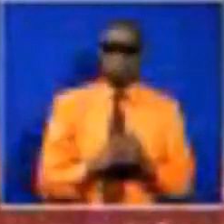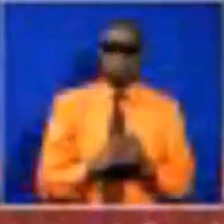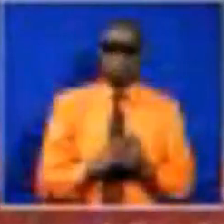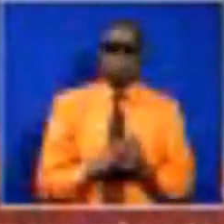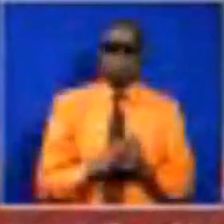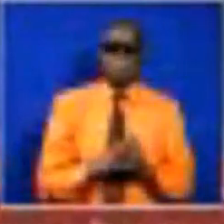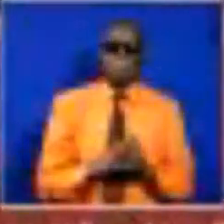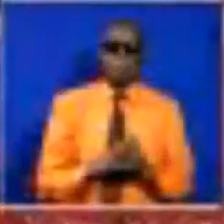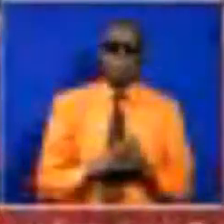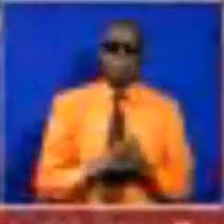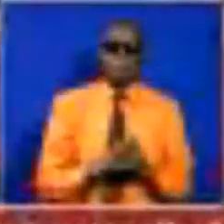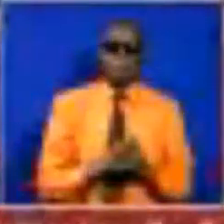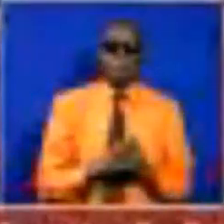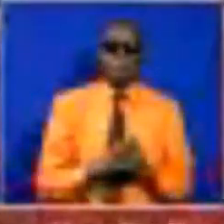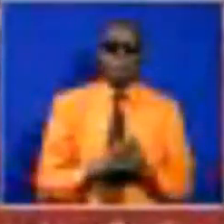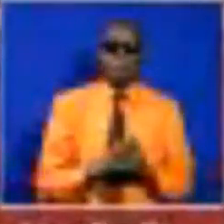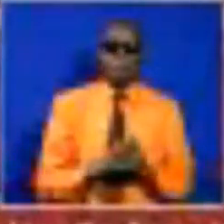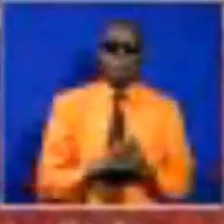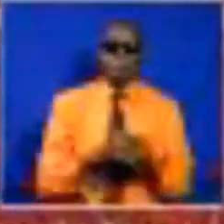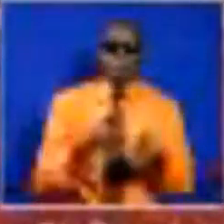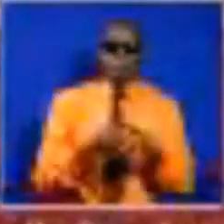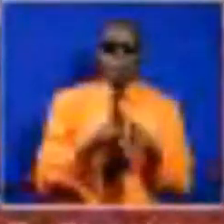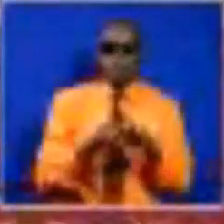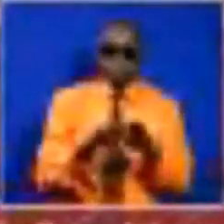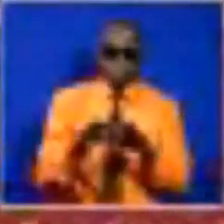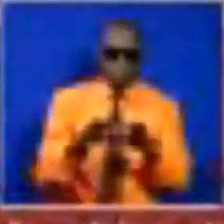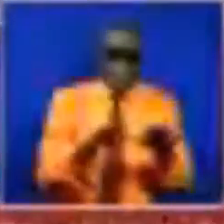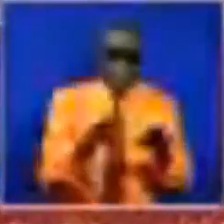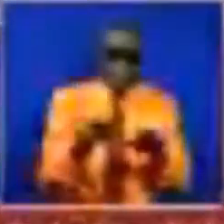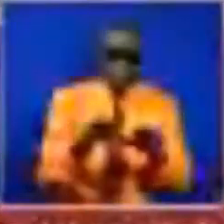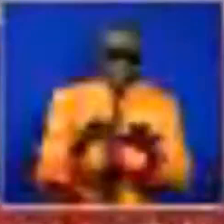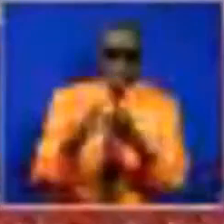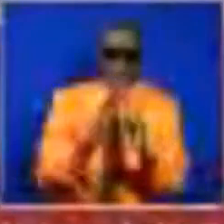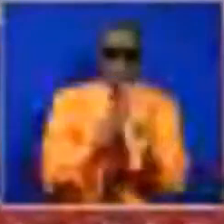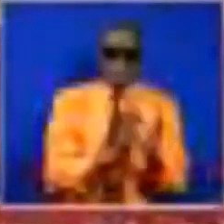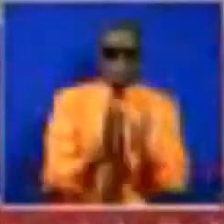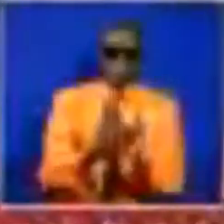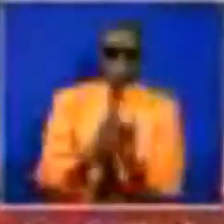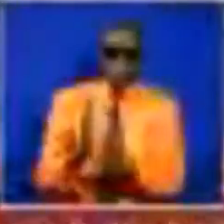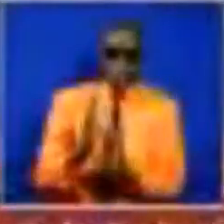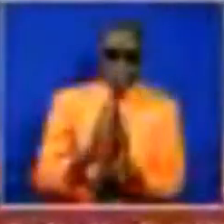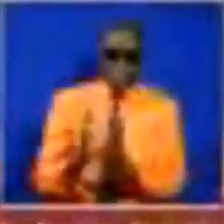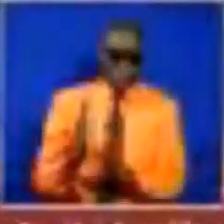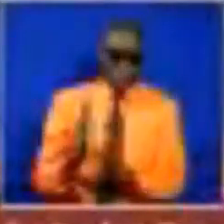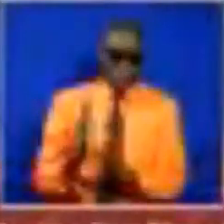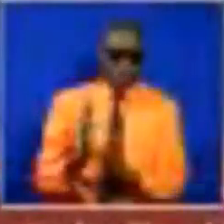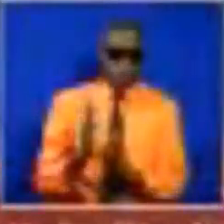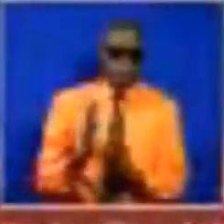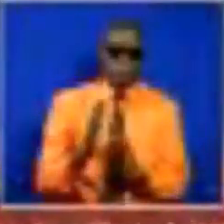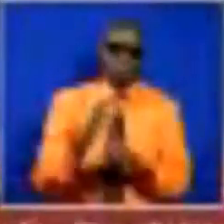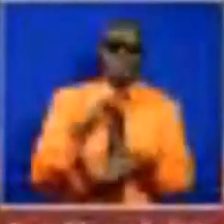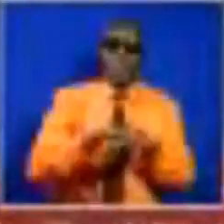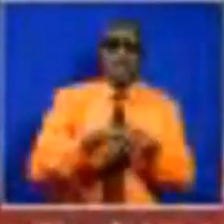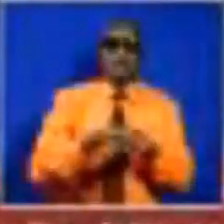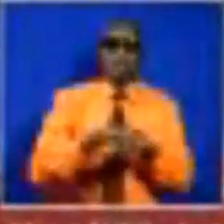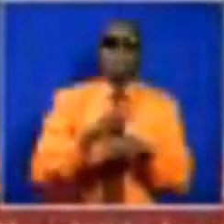in terms of time and logistic arrangements to get the witness